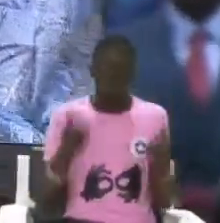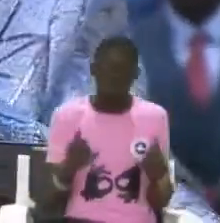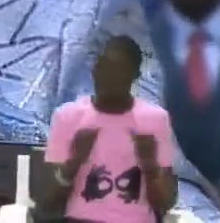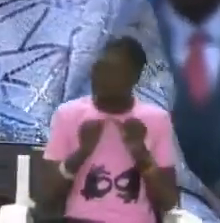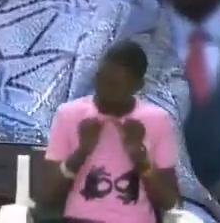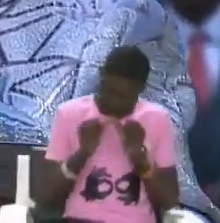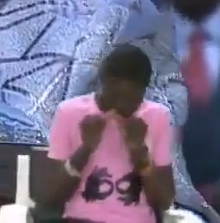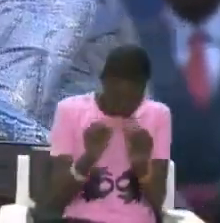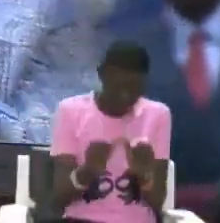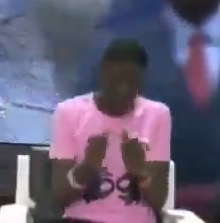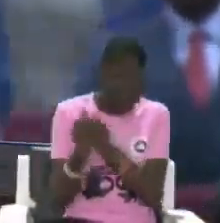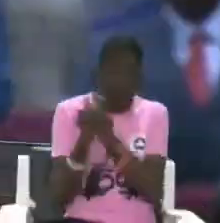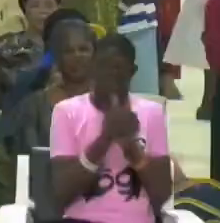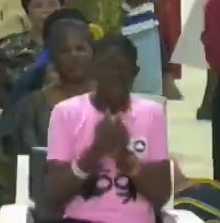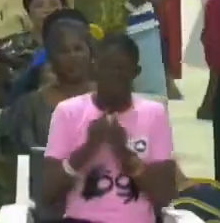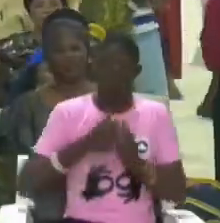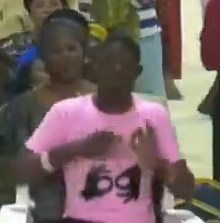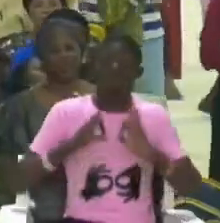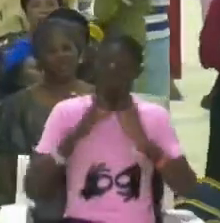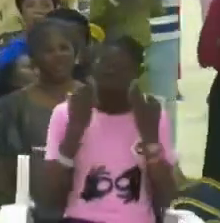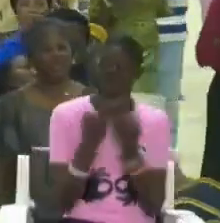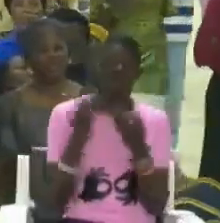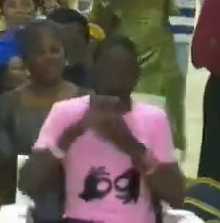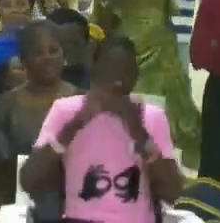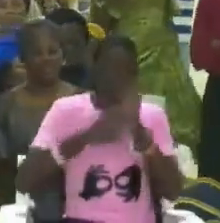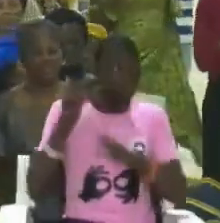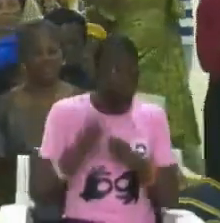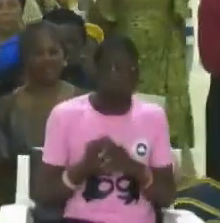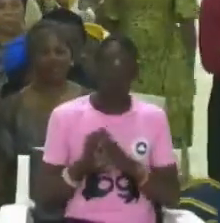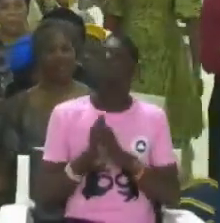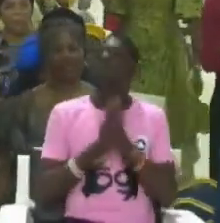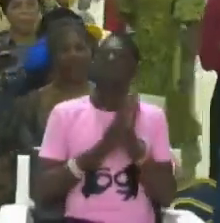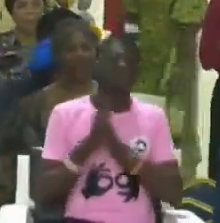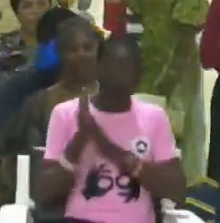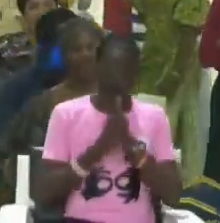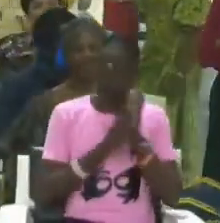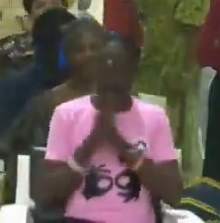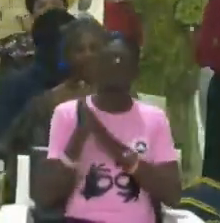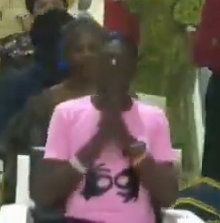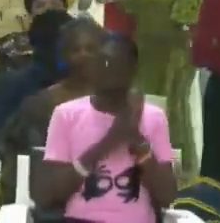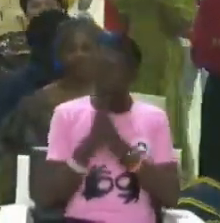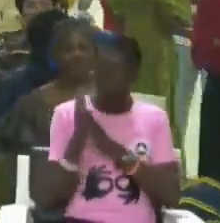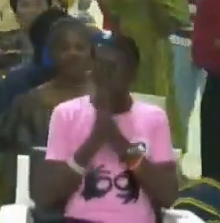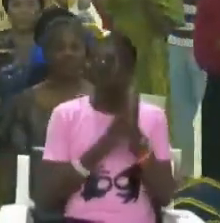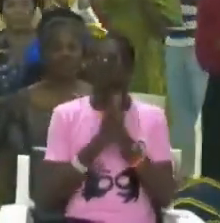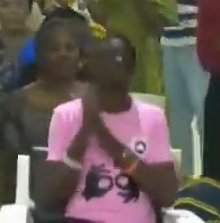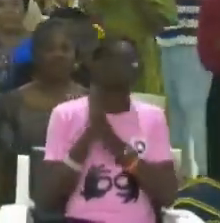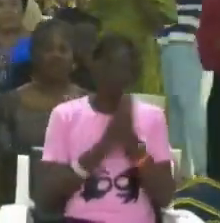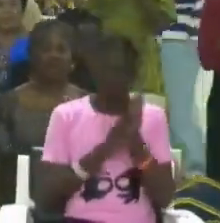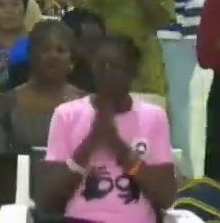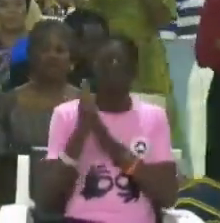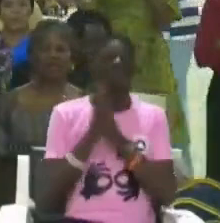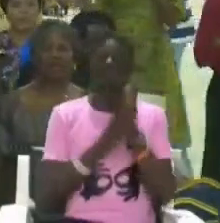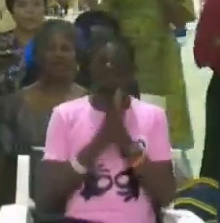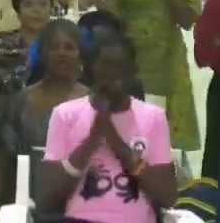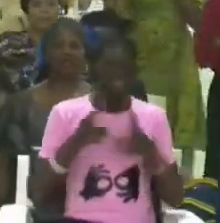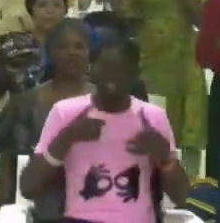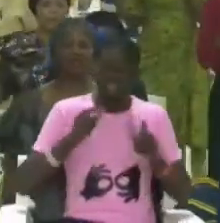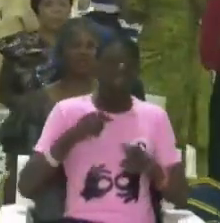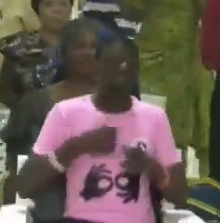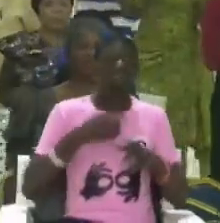God. Let us pray in the name of Jesus. Mareboska Imbramayendelebo Masantali Mama